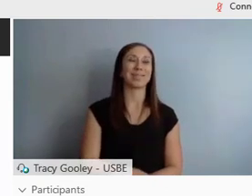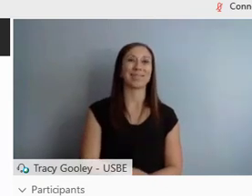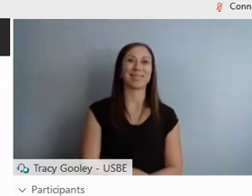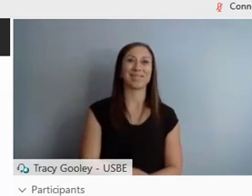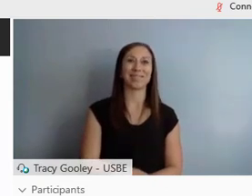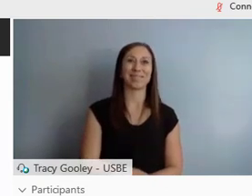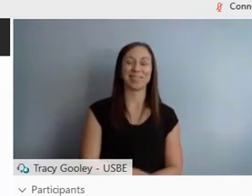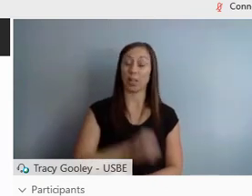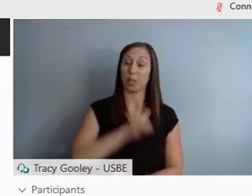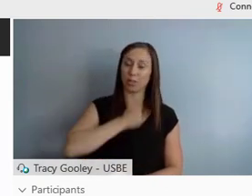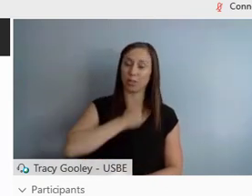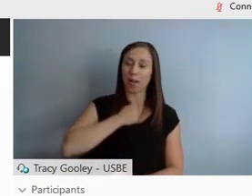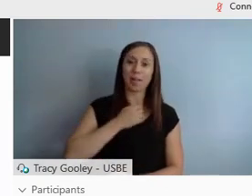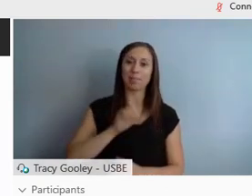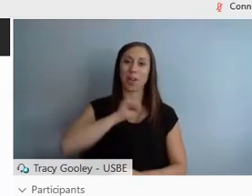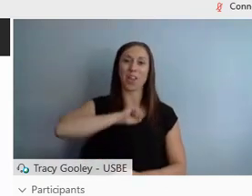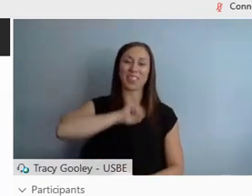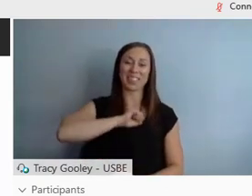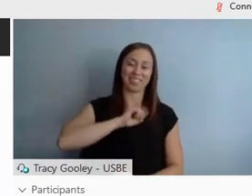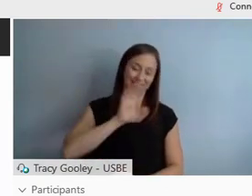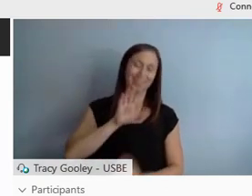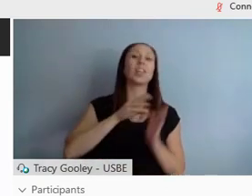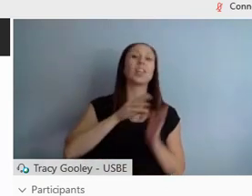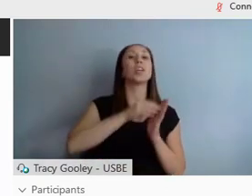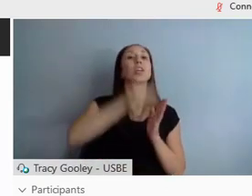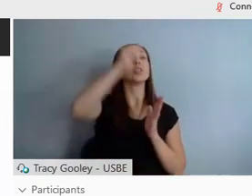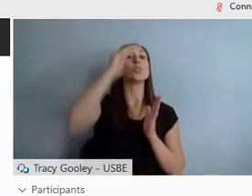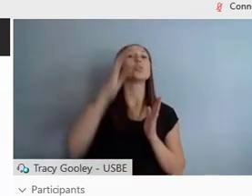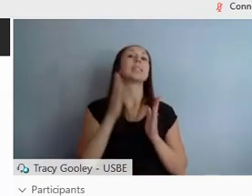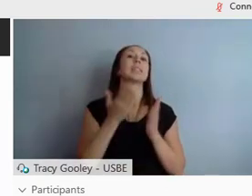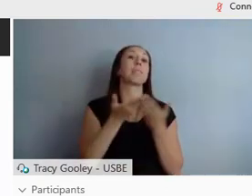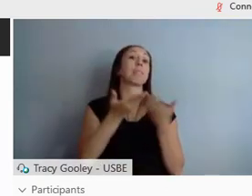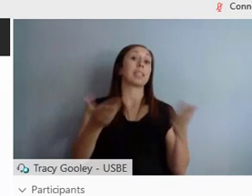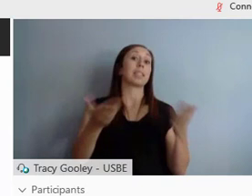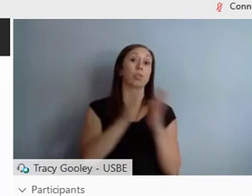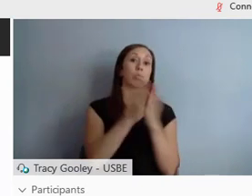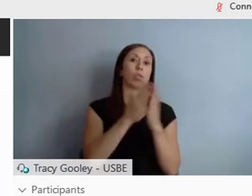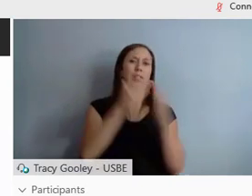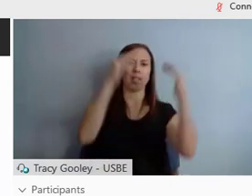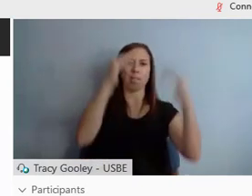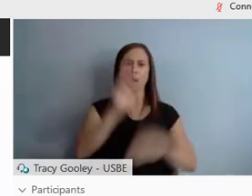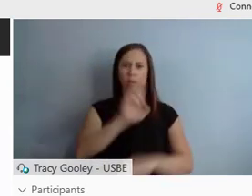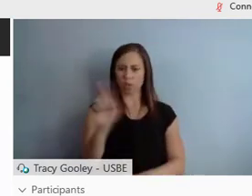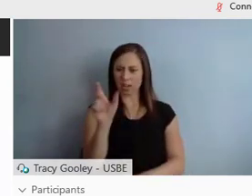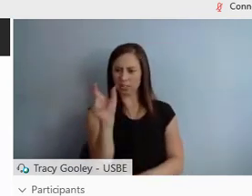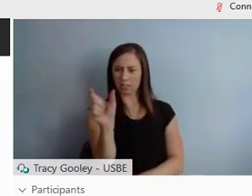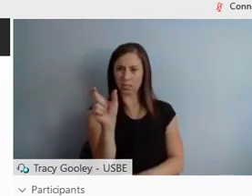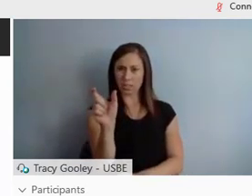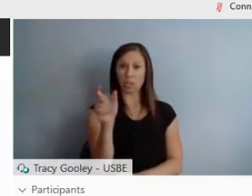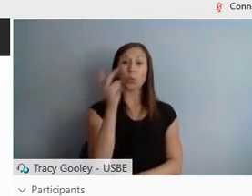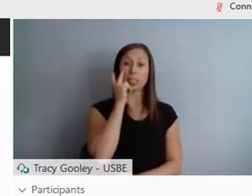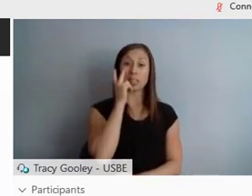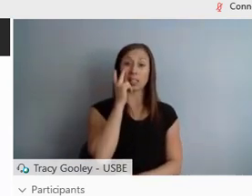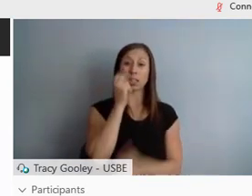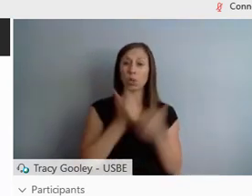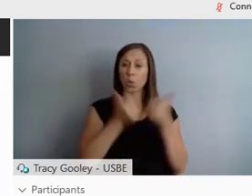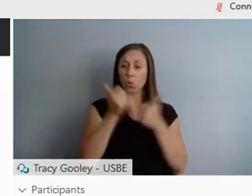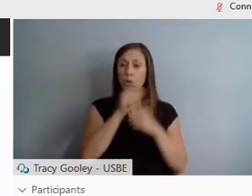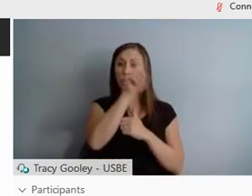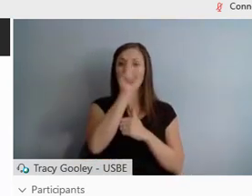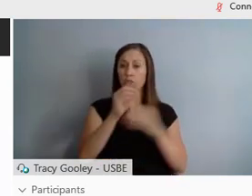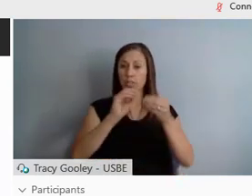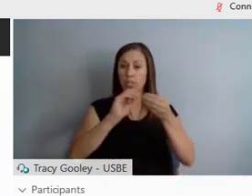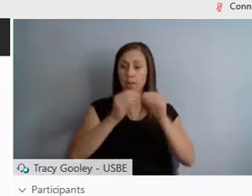Okay. Sorry about that. The student materials booklet on the bottom right-hand corner of each page, it tells you which